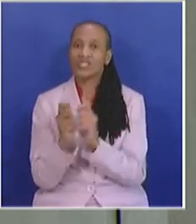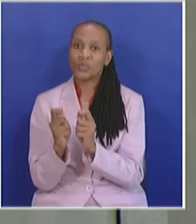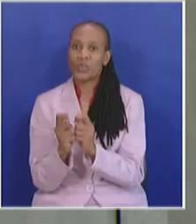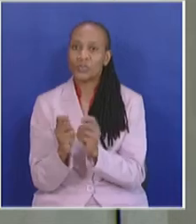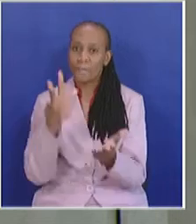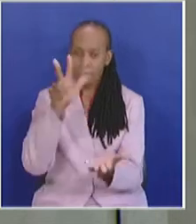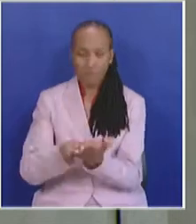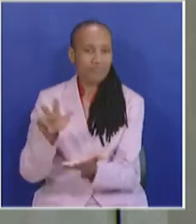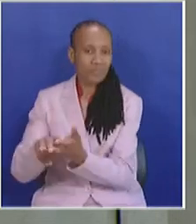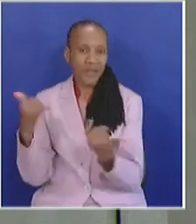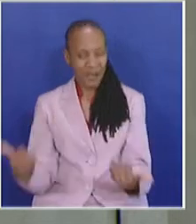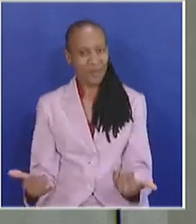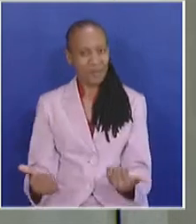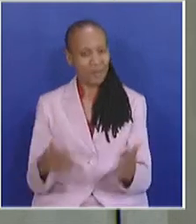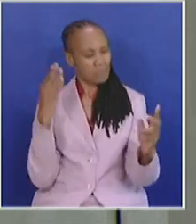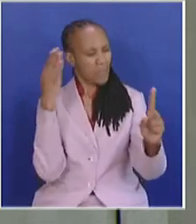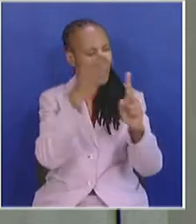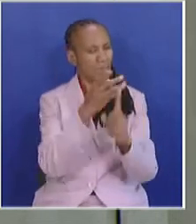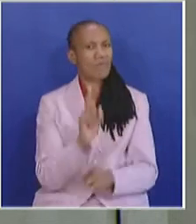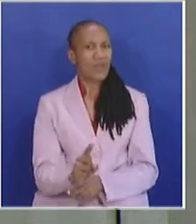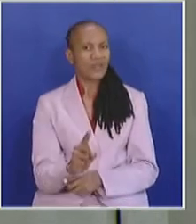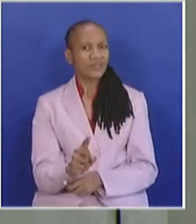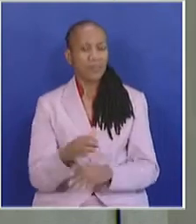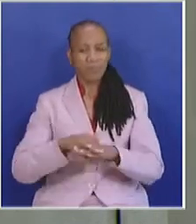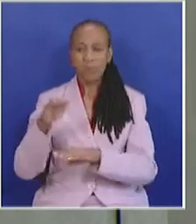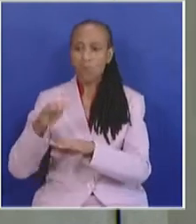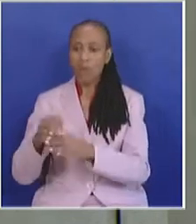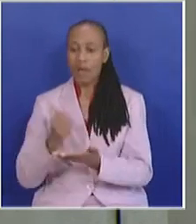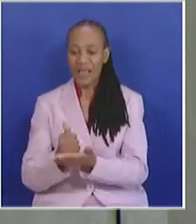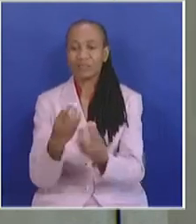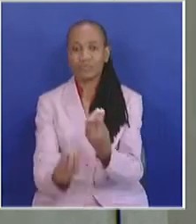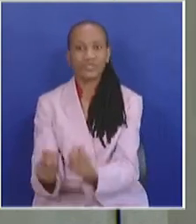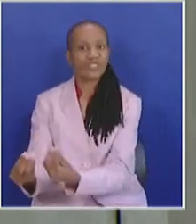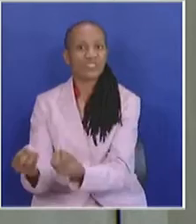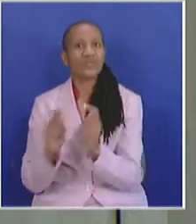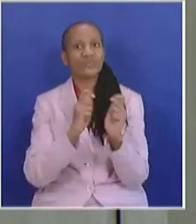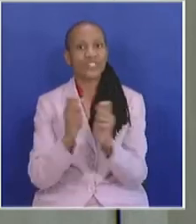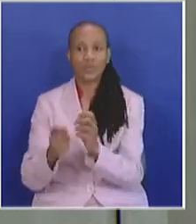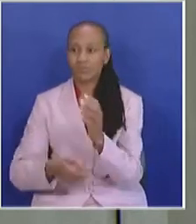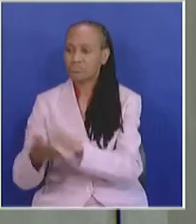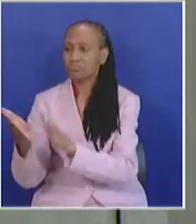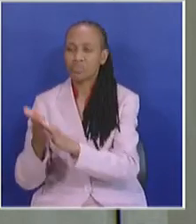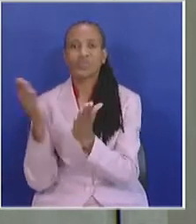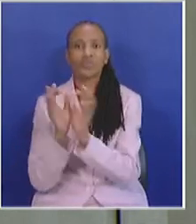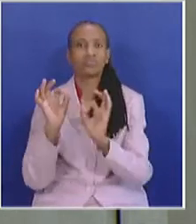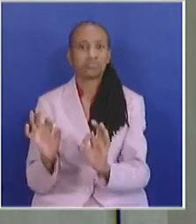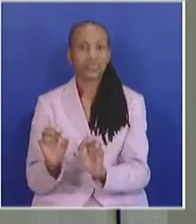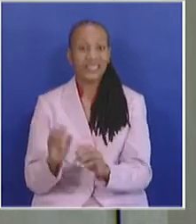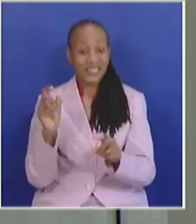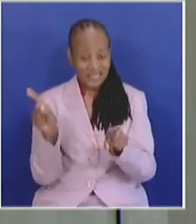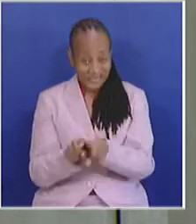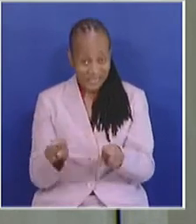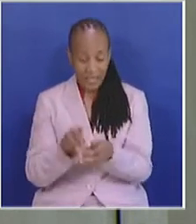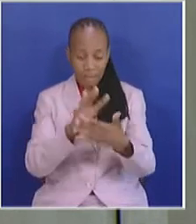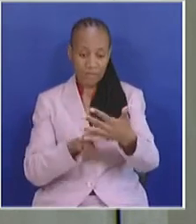aim of this policy is to further professionalize the learner transport industry and bring a conducive regulatory framework